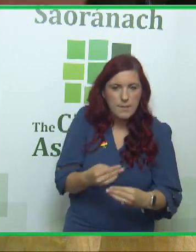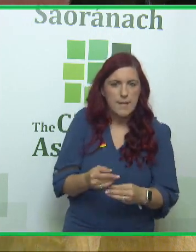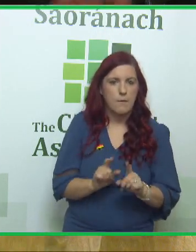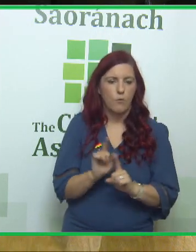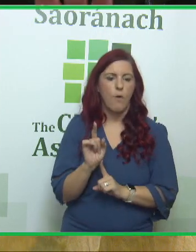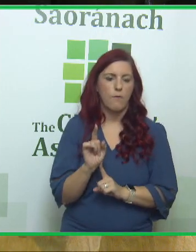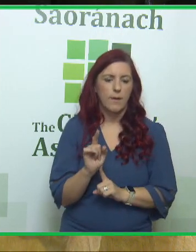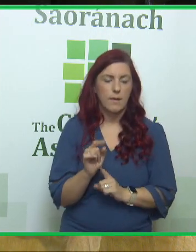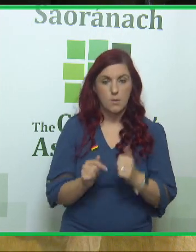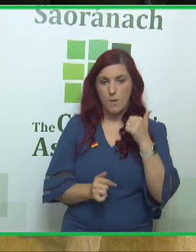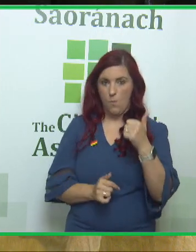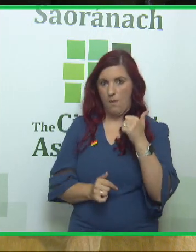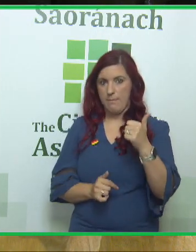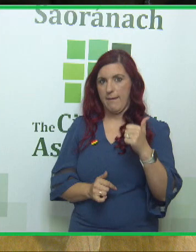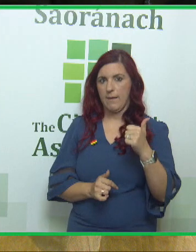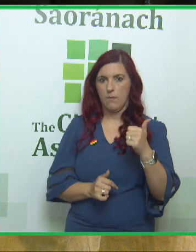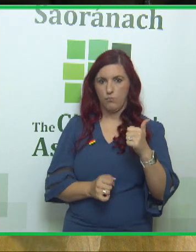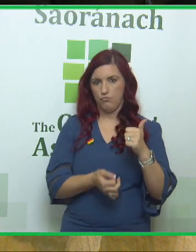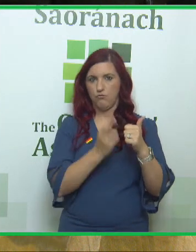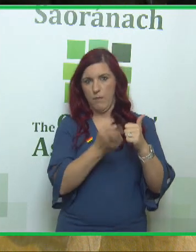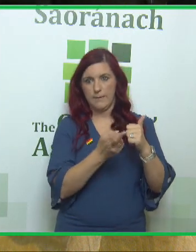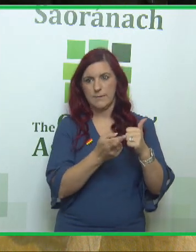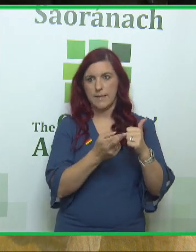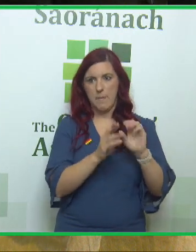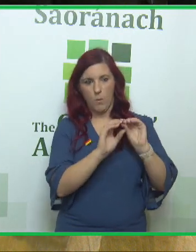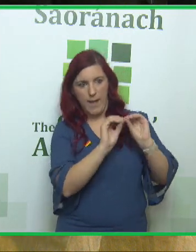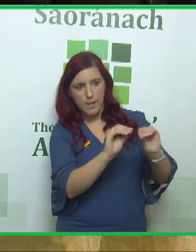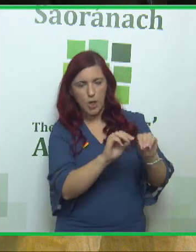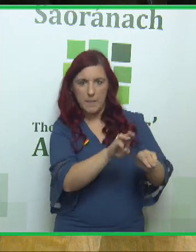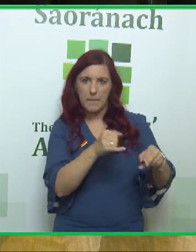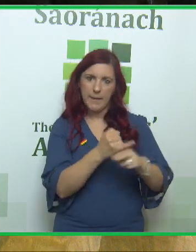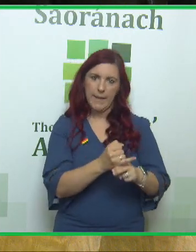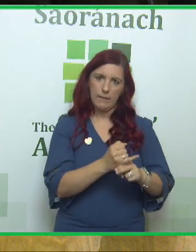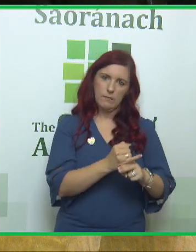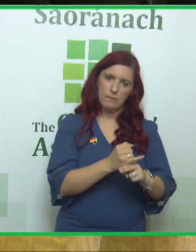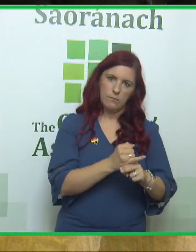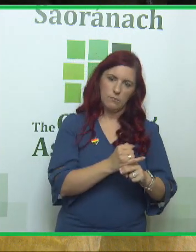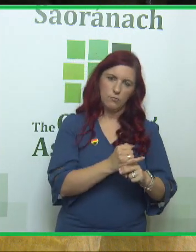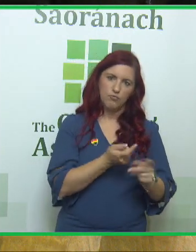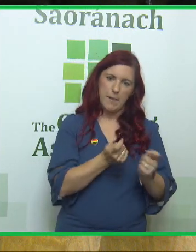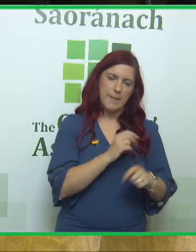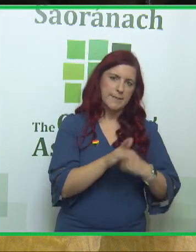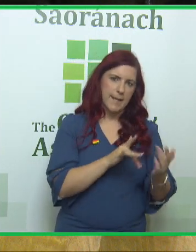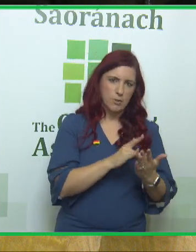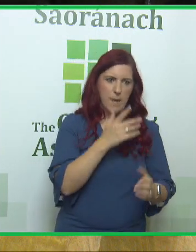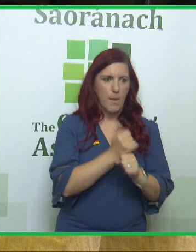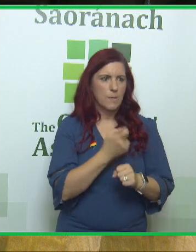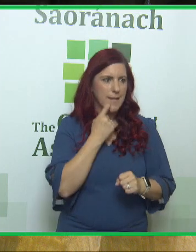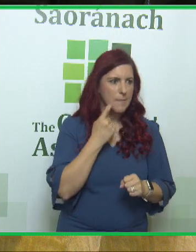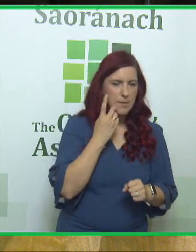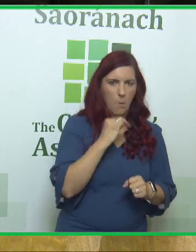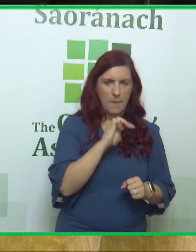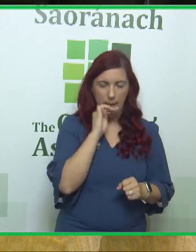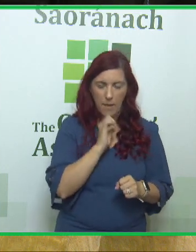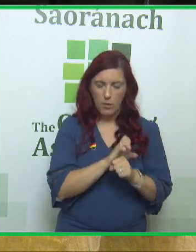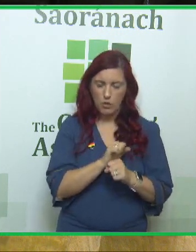So that's one thing we get right, is about educating people about addiction and its dynamics, and that when you're in the throes